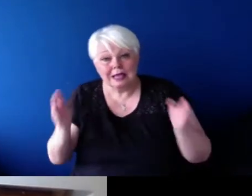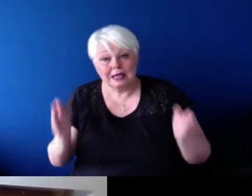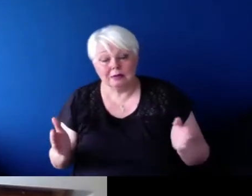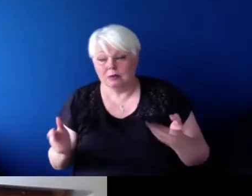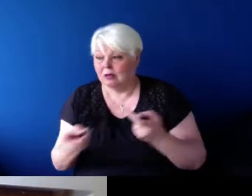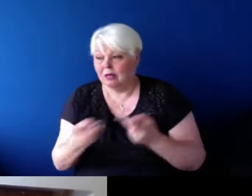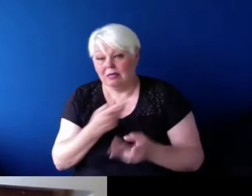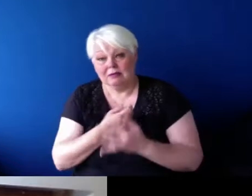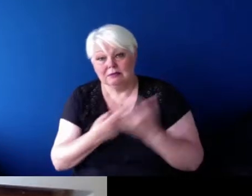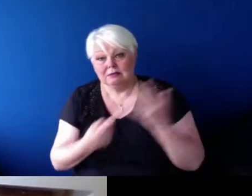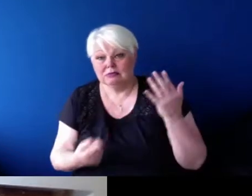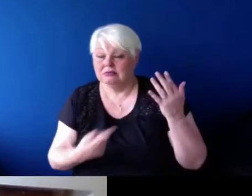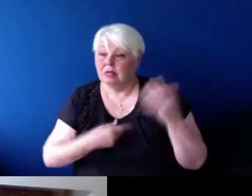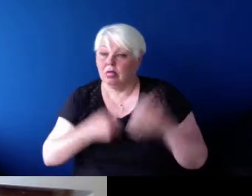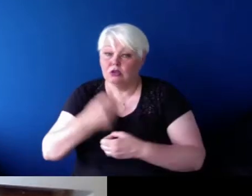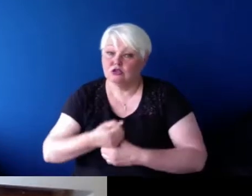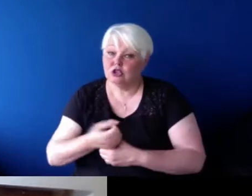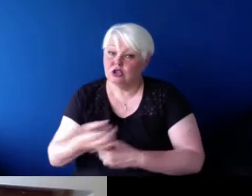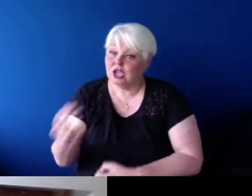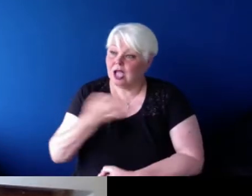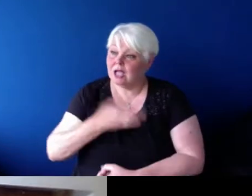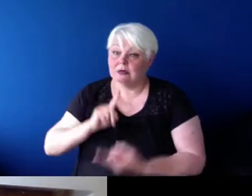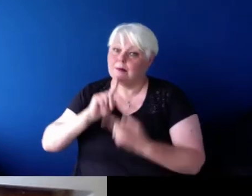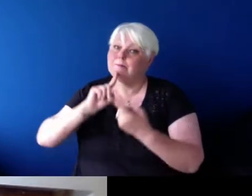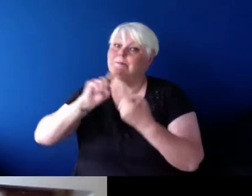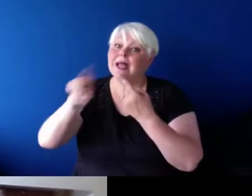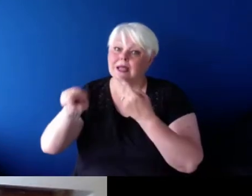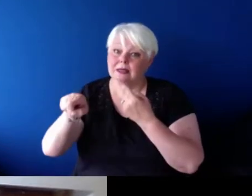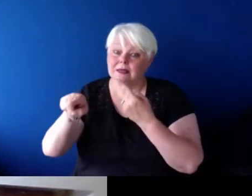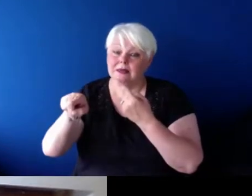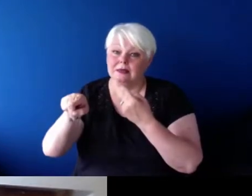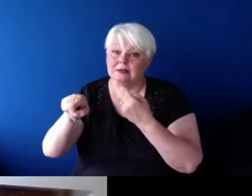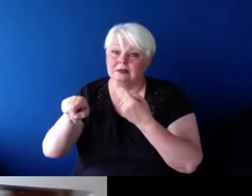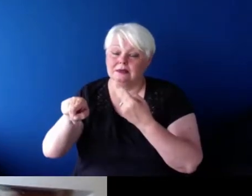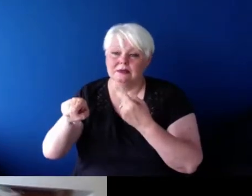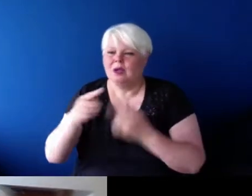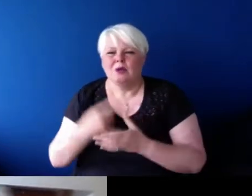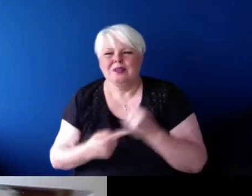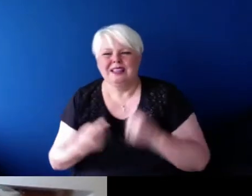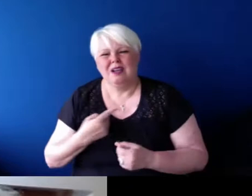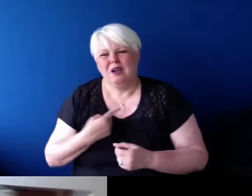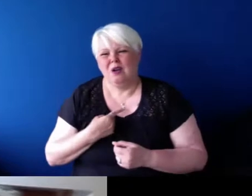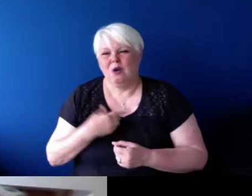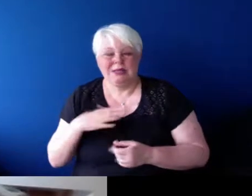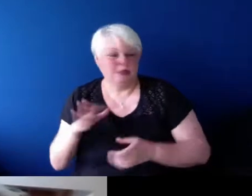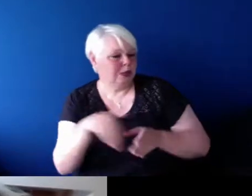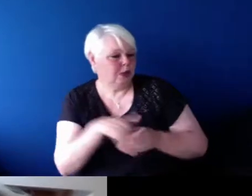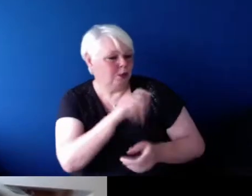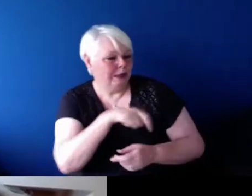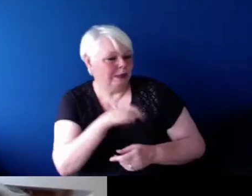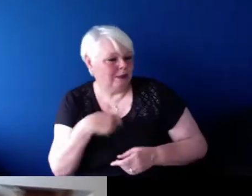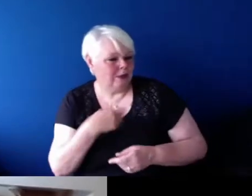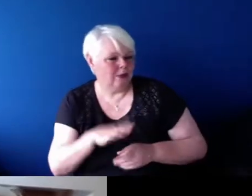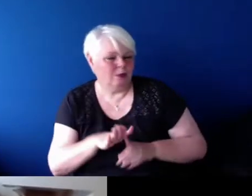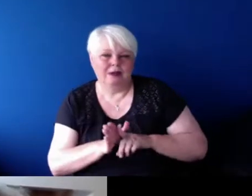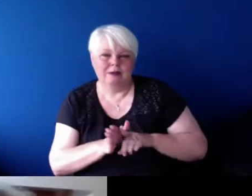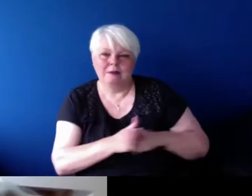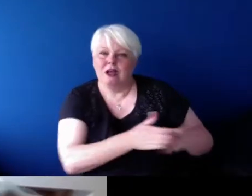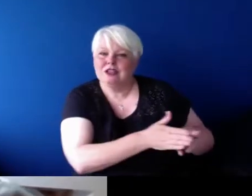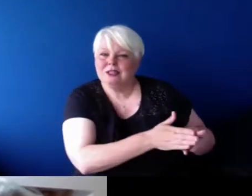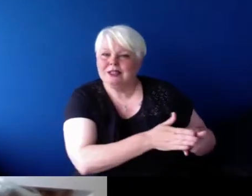are speaking back to the church in ways that it's more than just, oh, we need to include people that are different from ourselves.